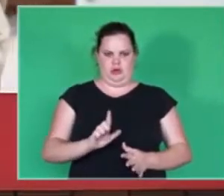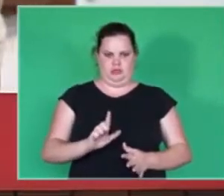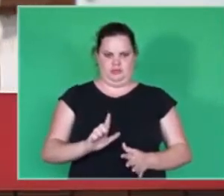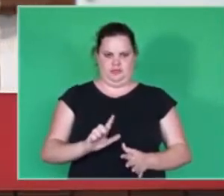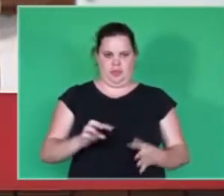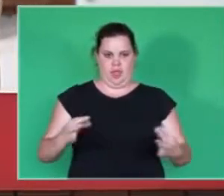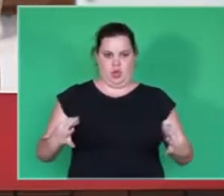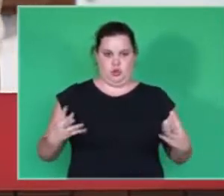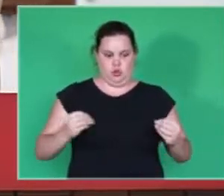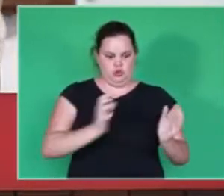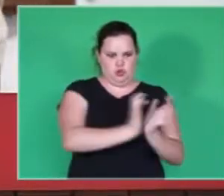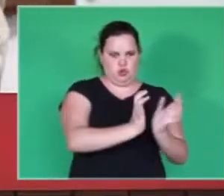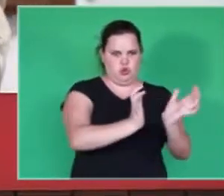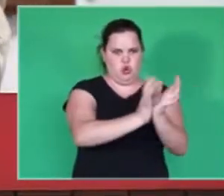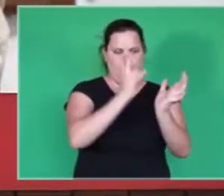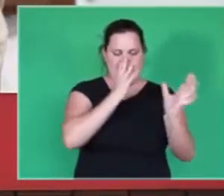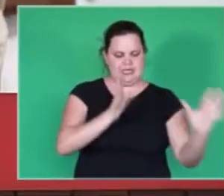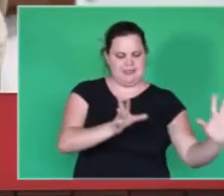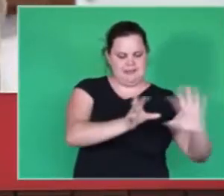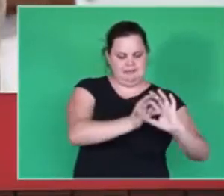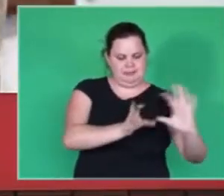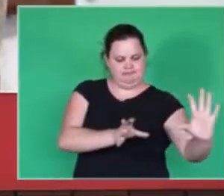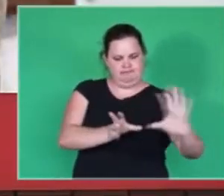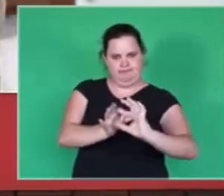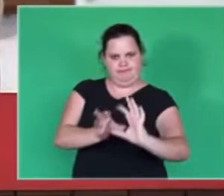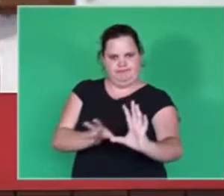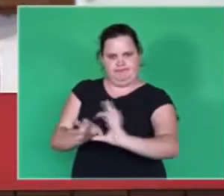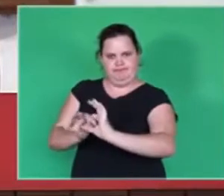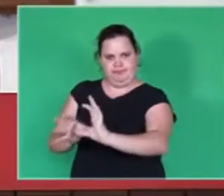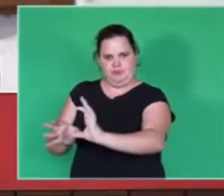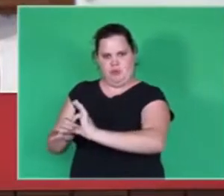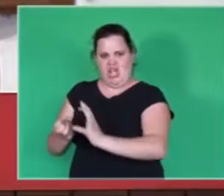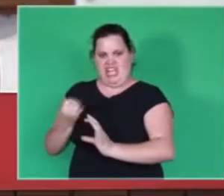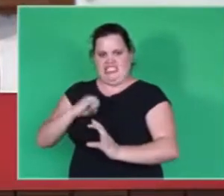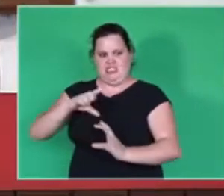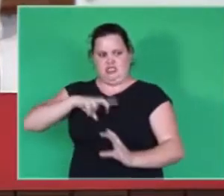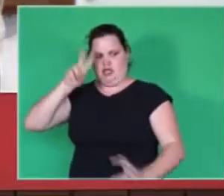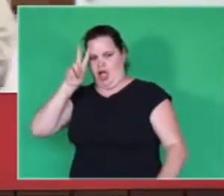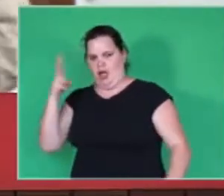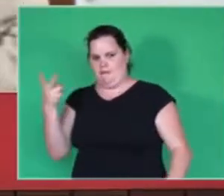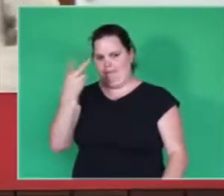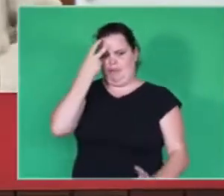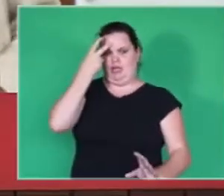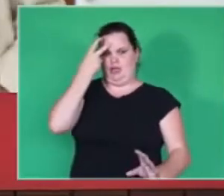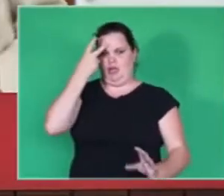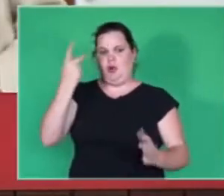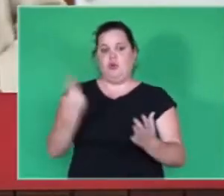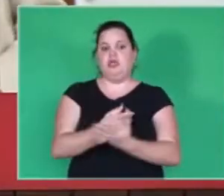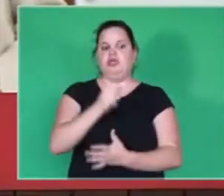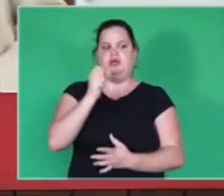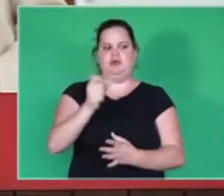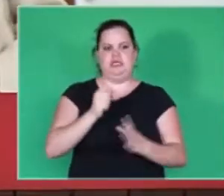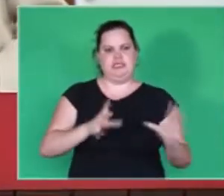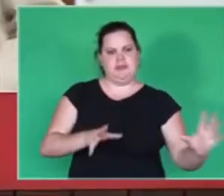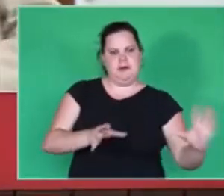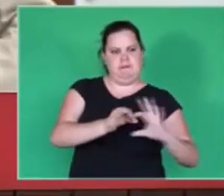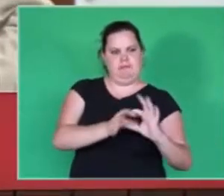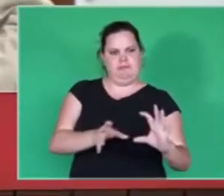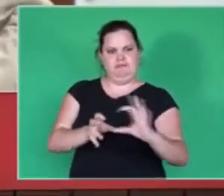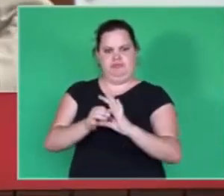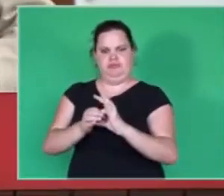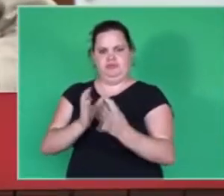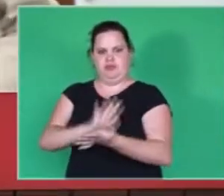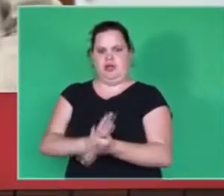The fiefs were attached to her. If there was any rebellion, the church combined and stopped the rebellion